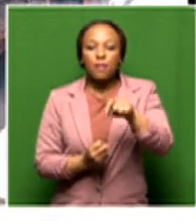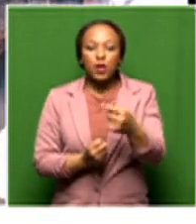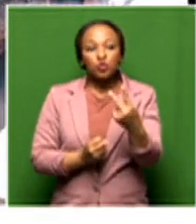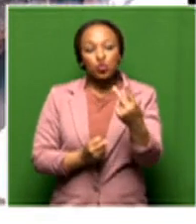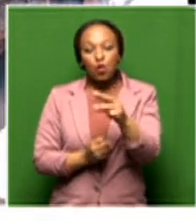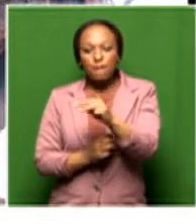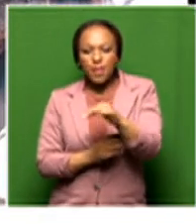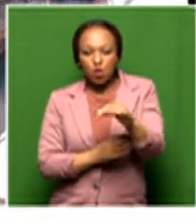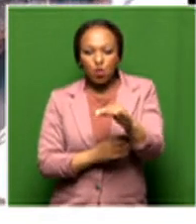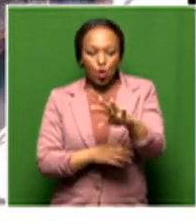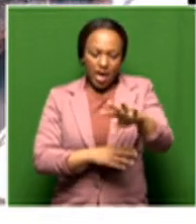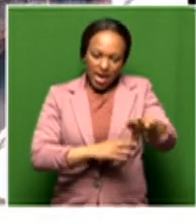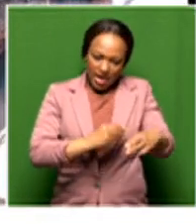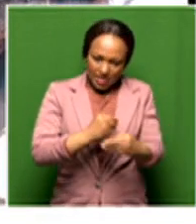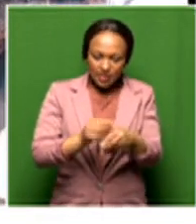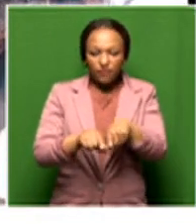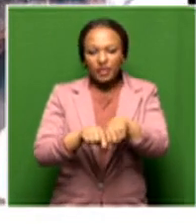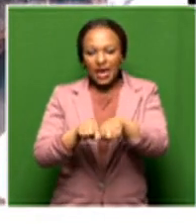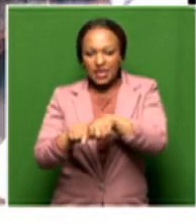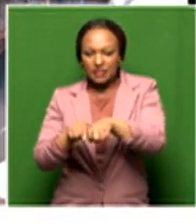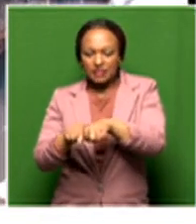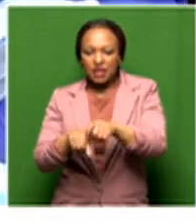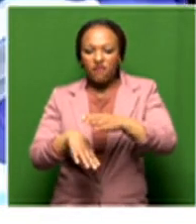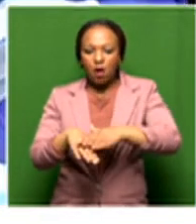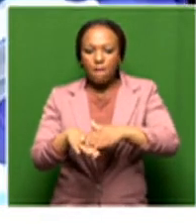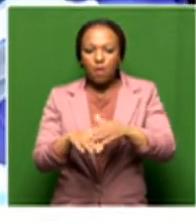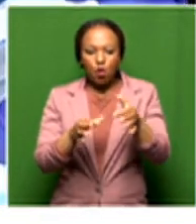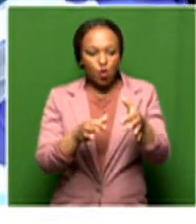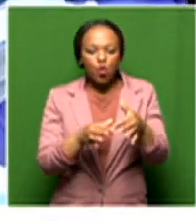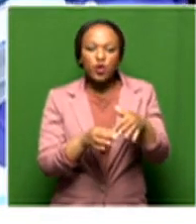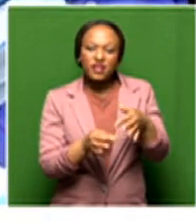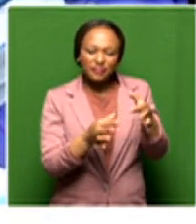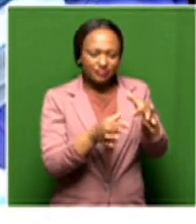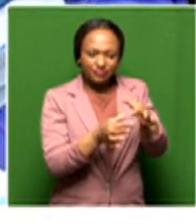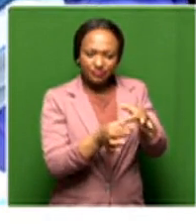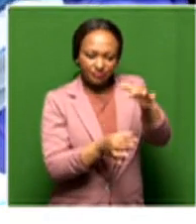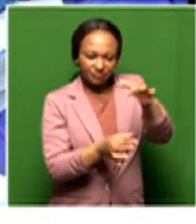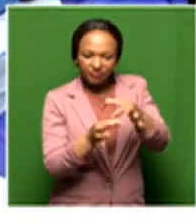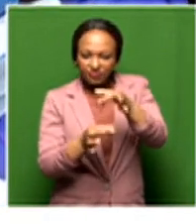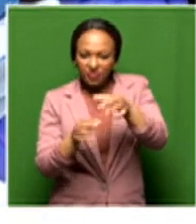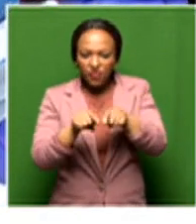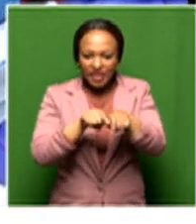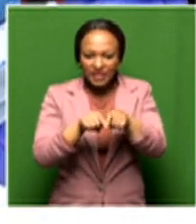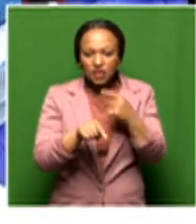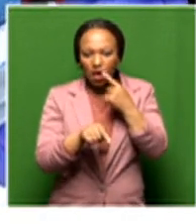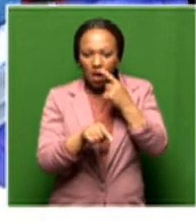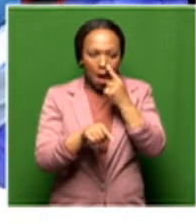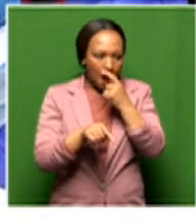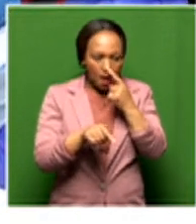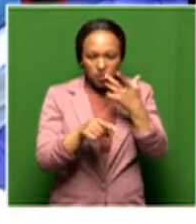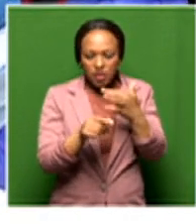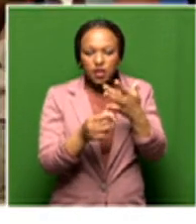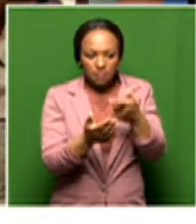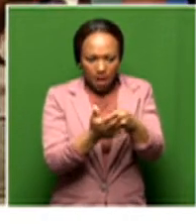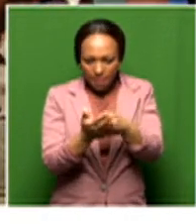1.2 million additional testing reagent kits that they would have been able to secure. And